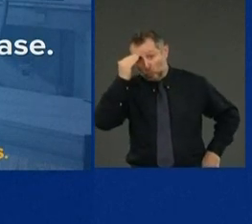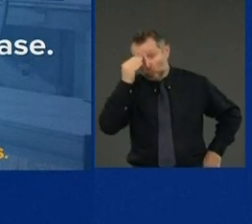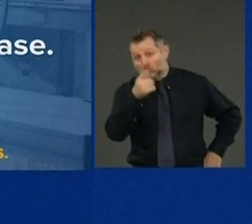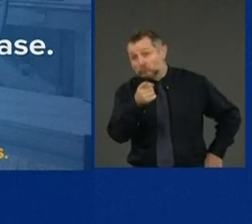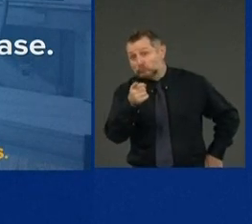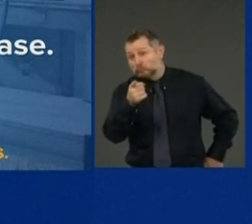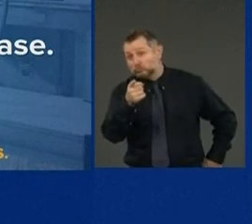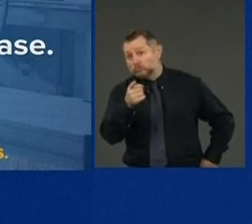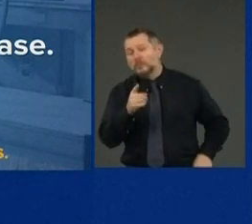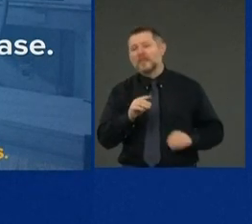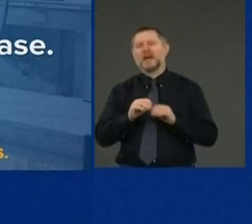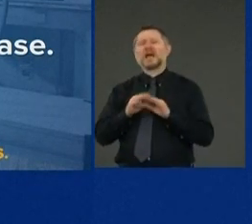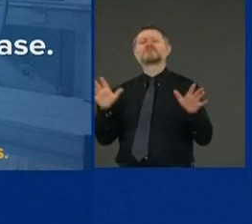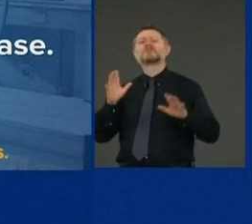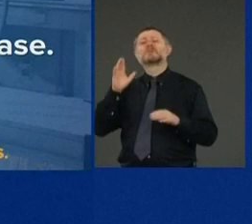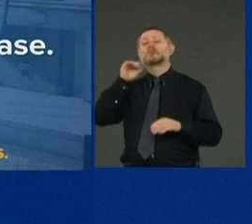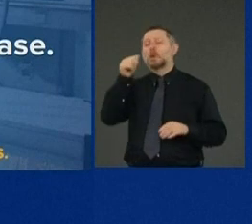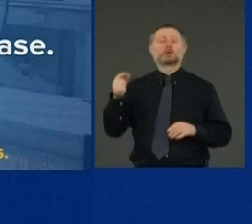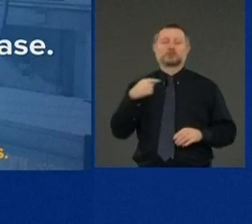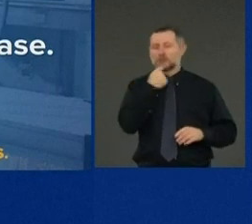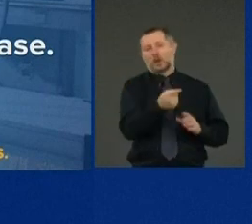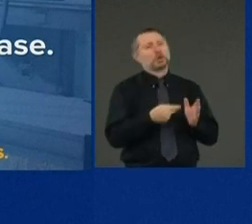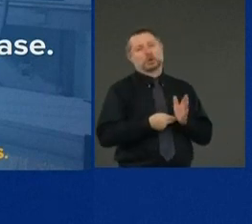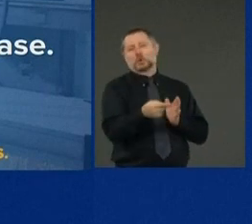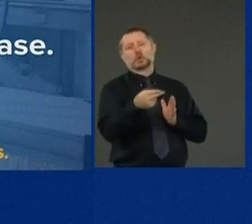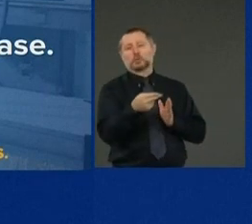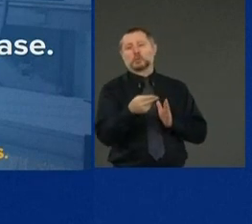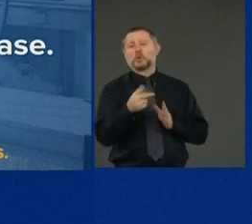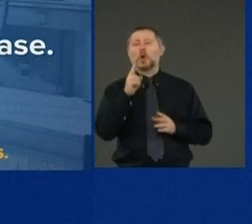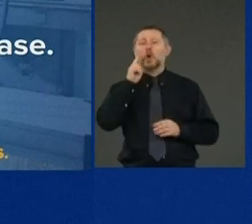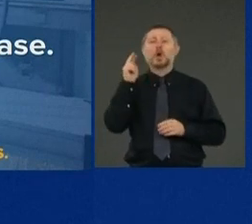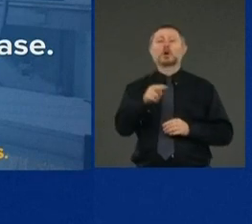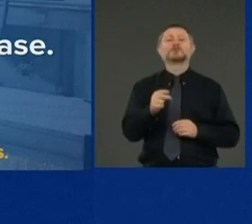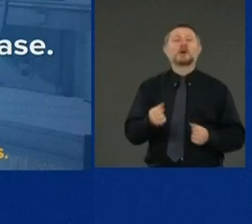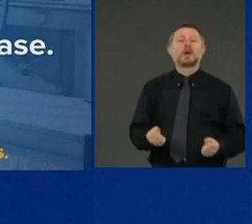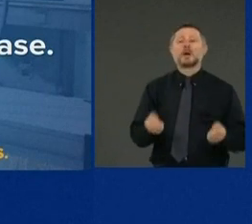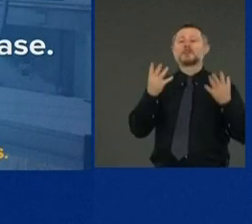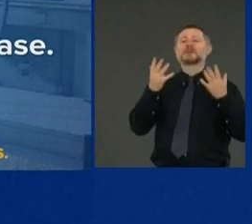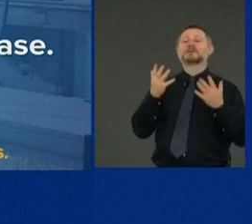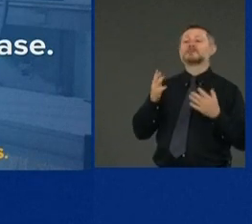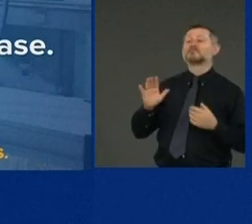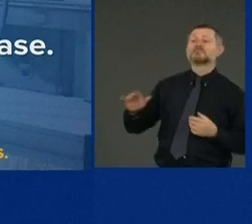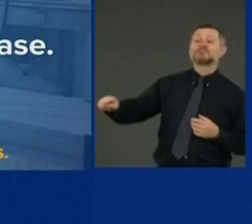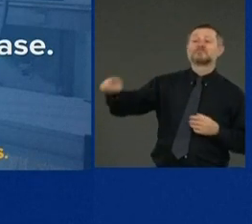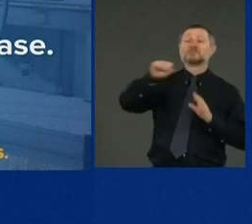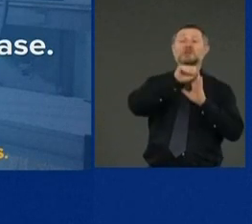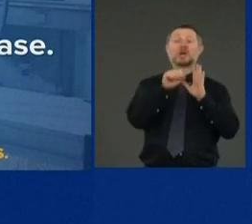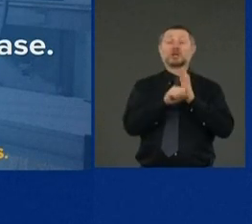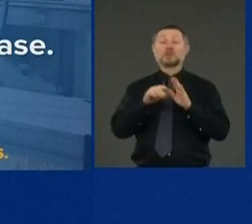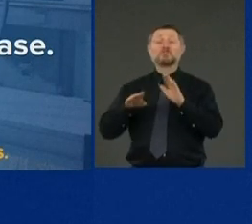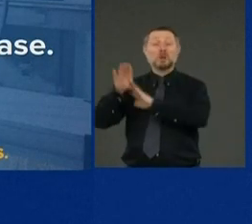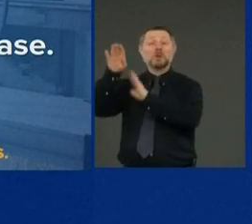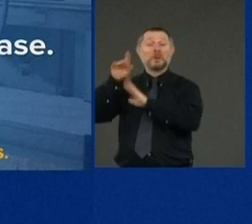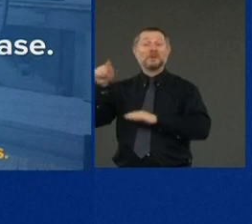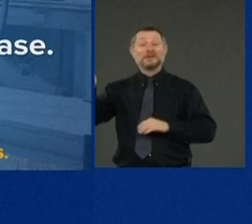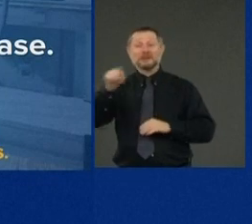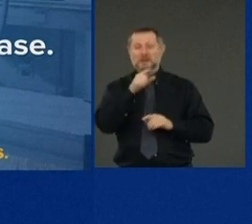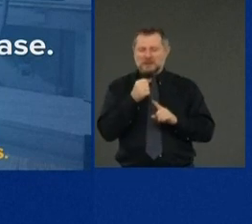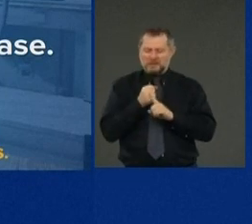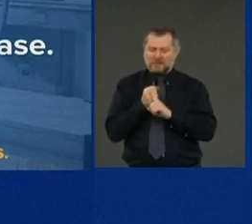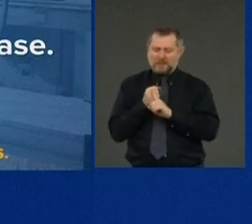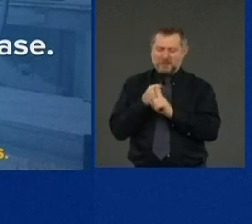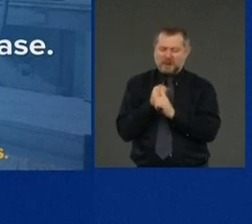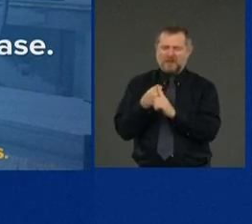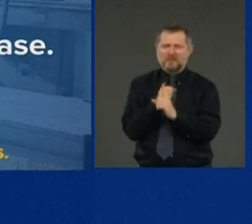being disingenuous? The number of people in those states who are getting sick